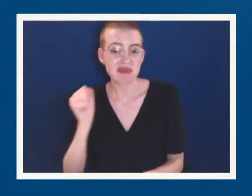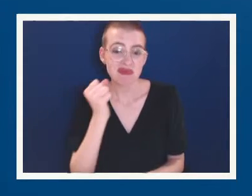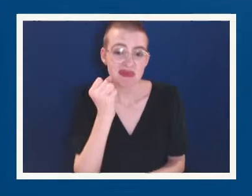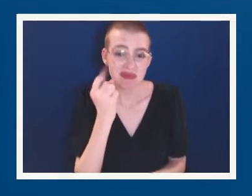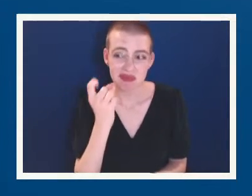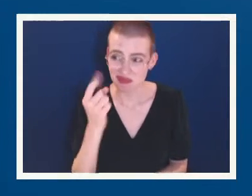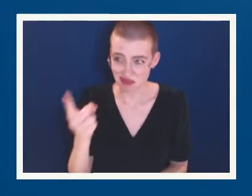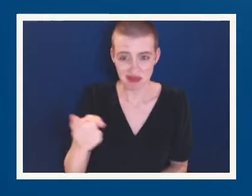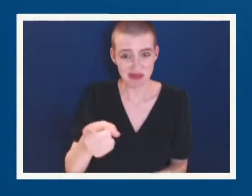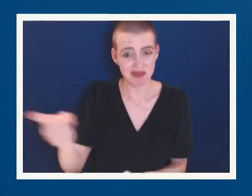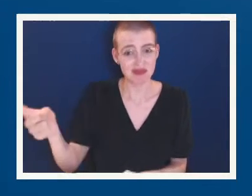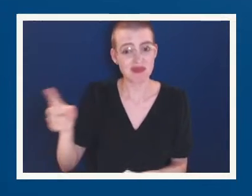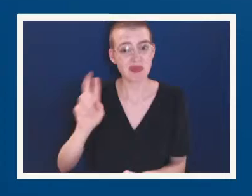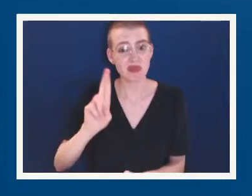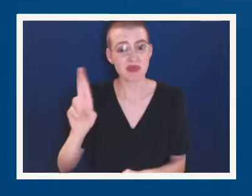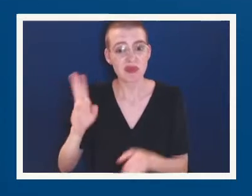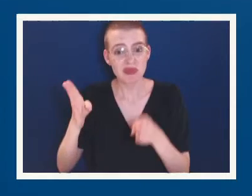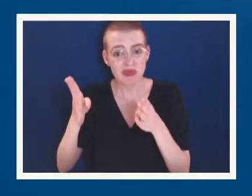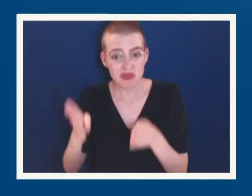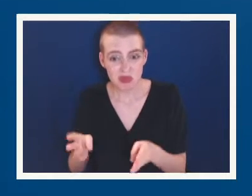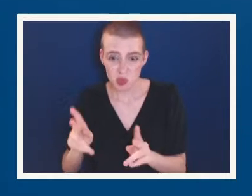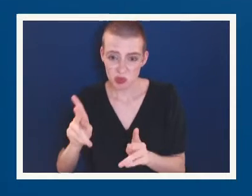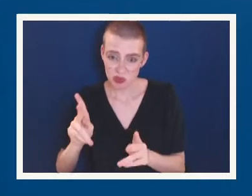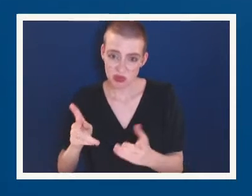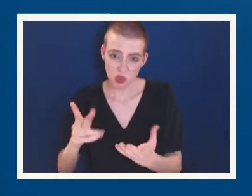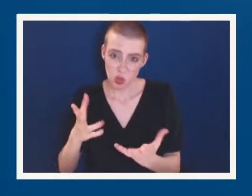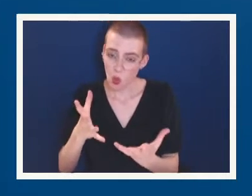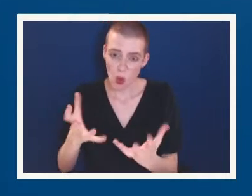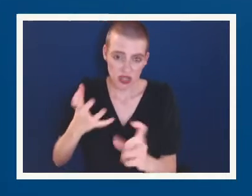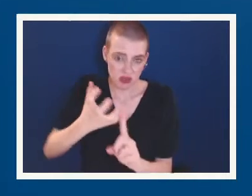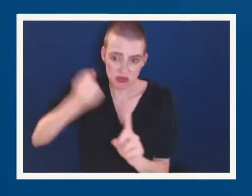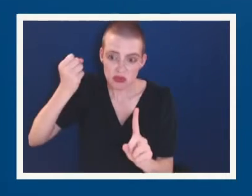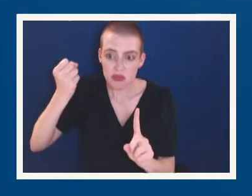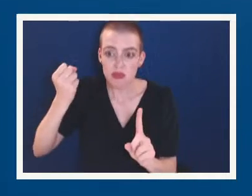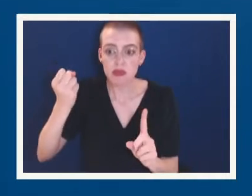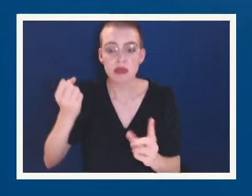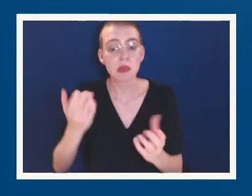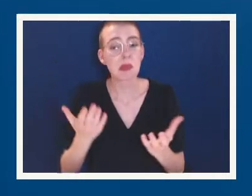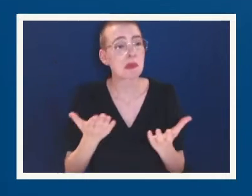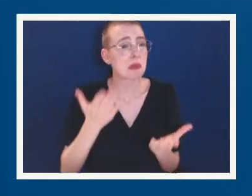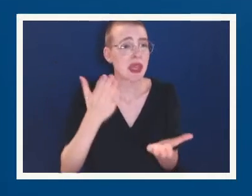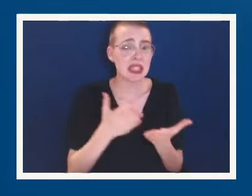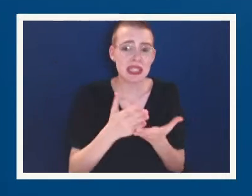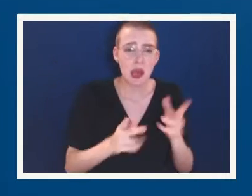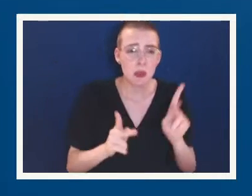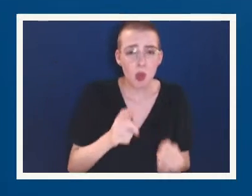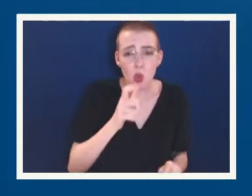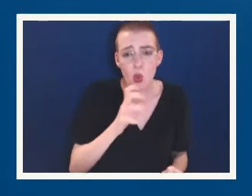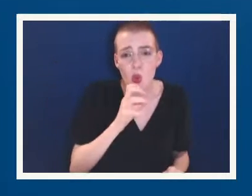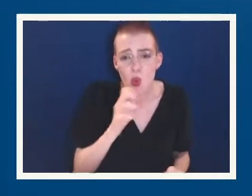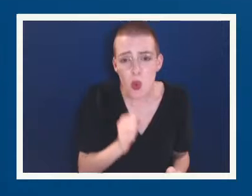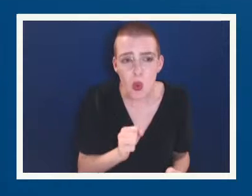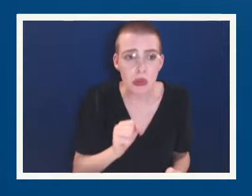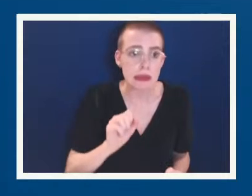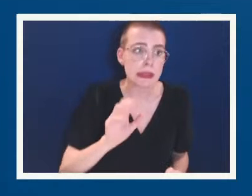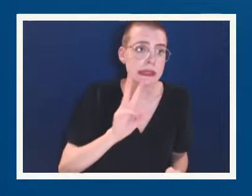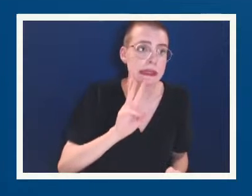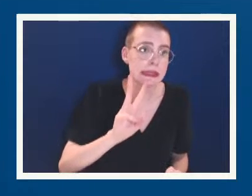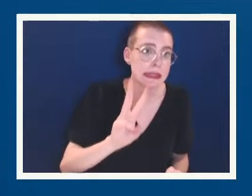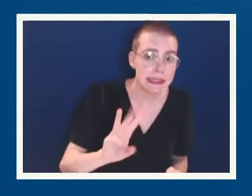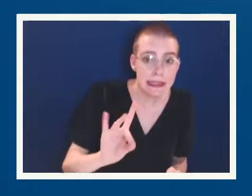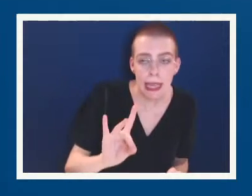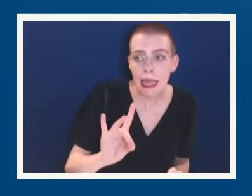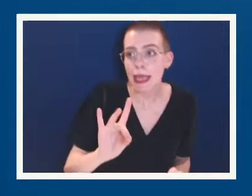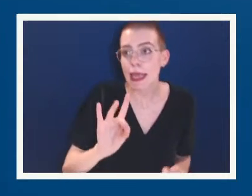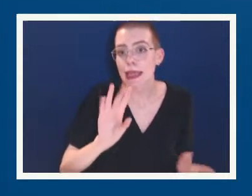neck. You just lost your husband or your wife. You're 66, 68 years old, and they want to take away your Medicare and your health and your